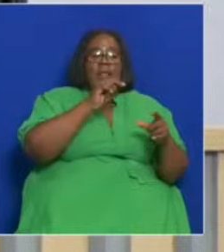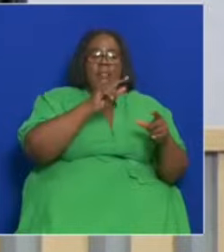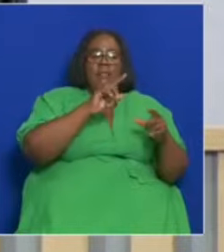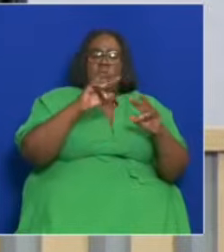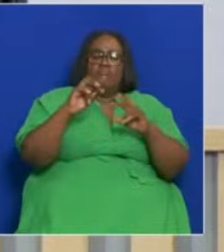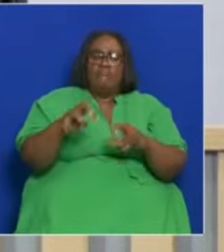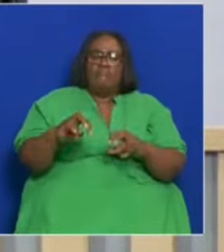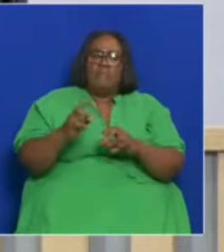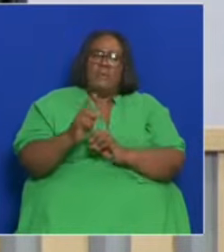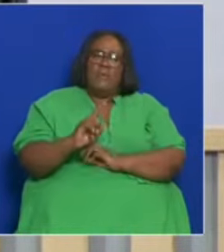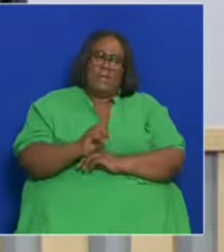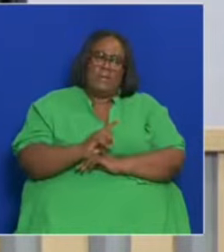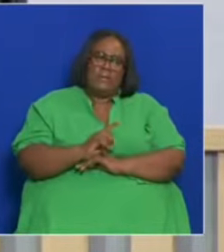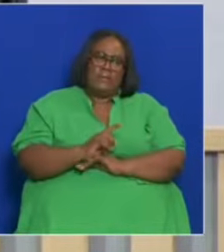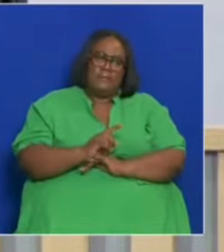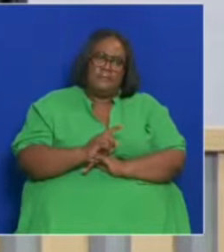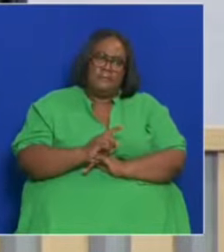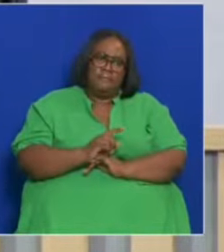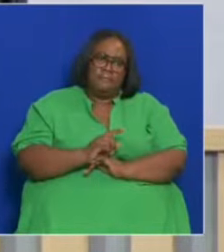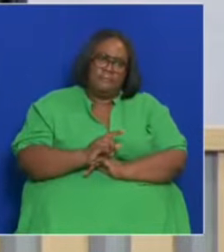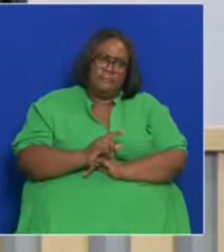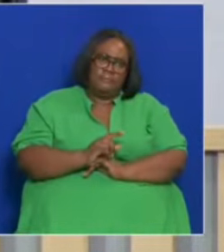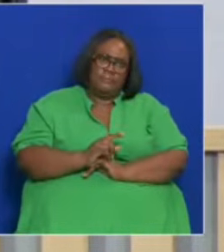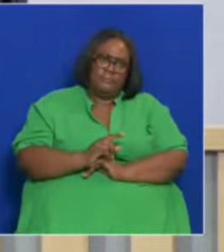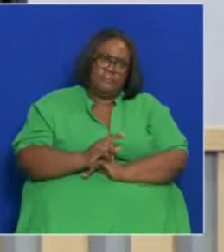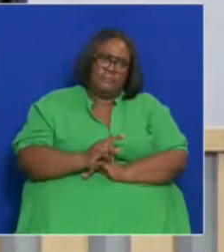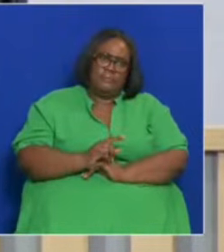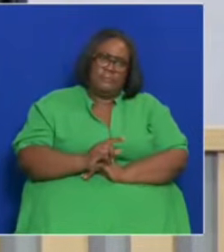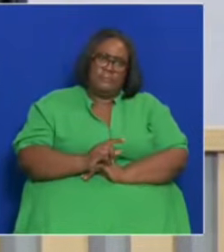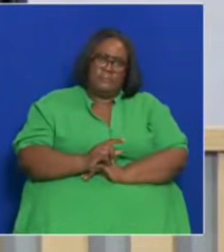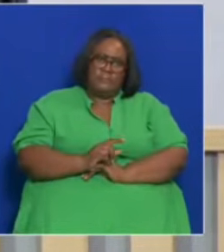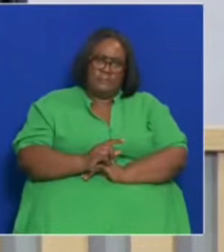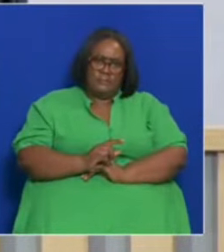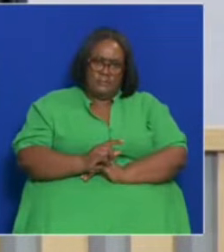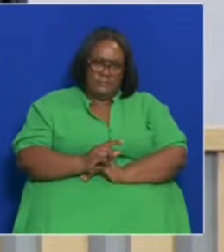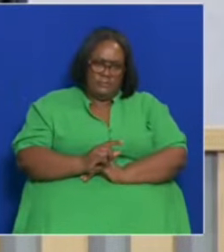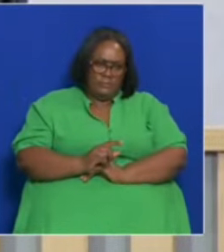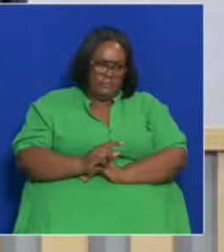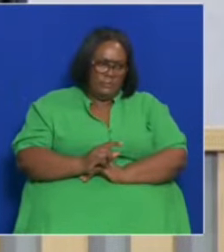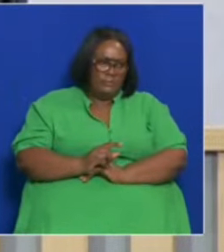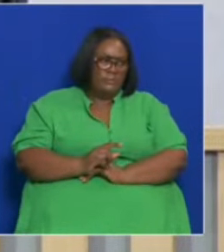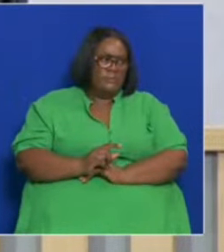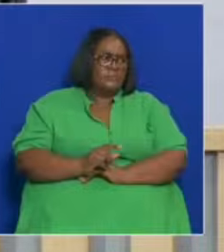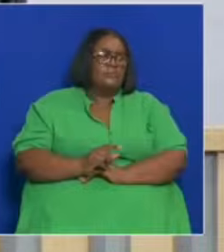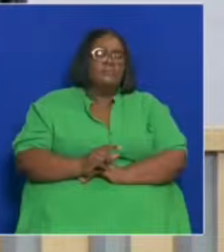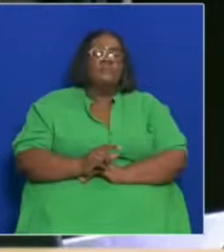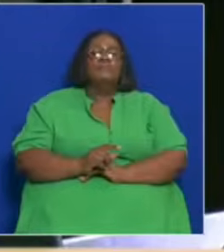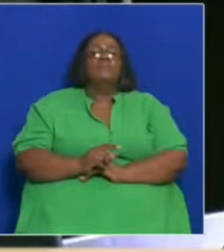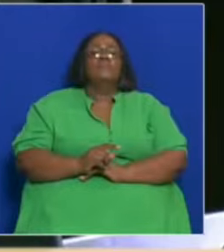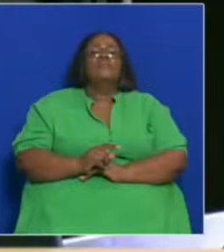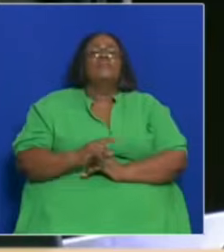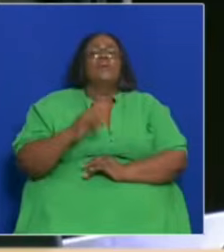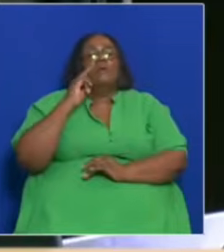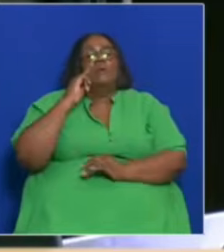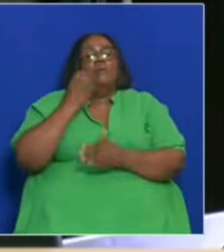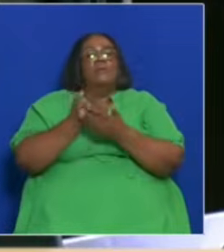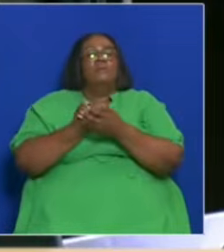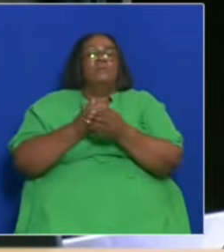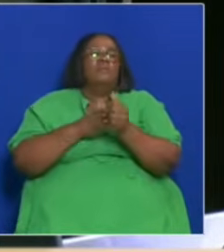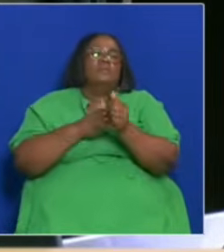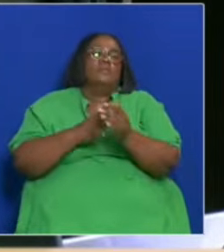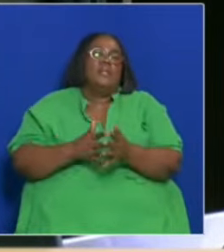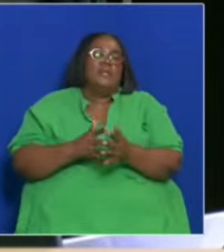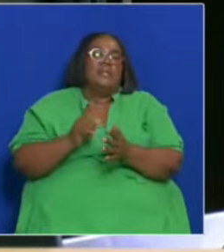within the IDEC mandate. And Ms. Bower specifically refers to